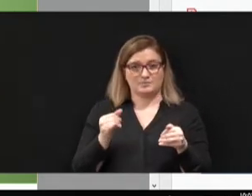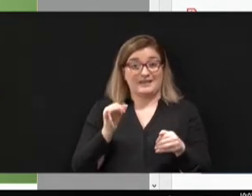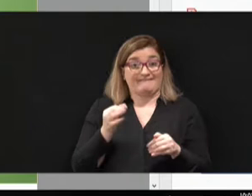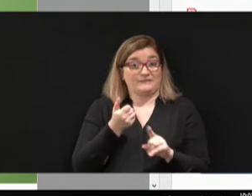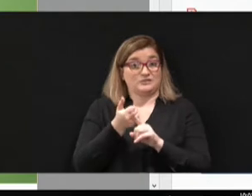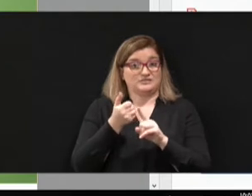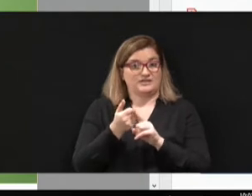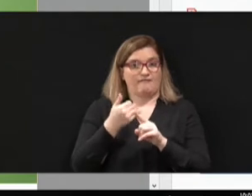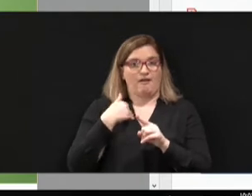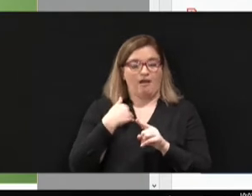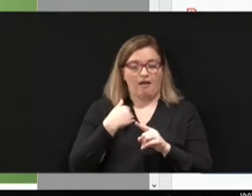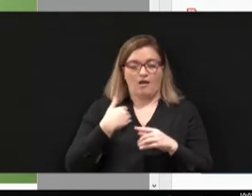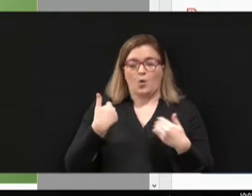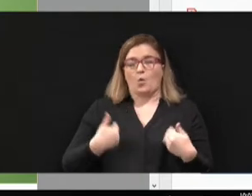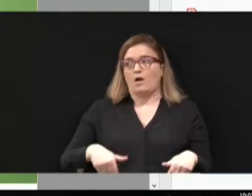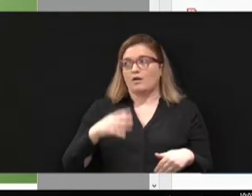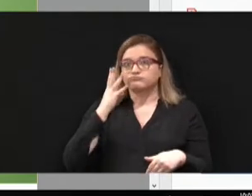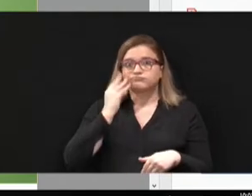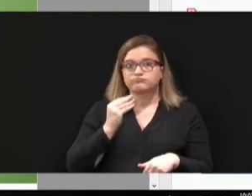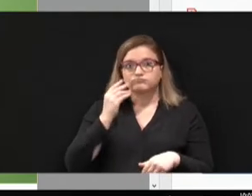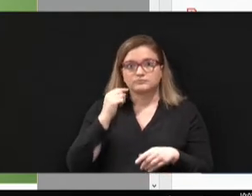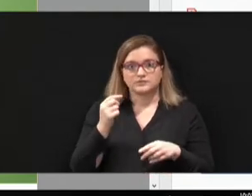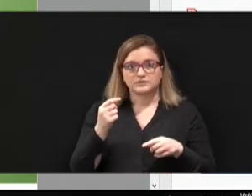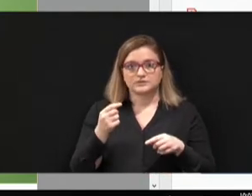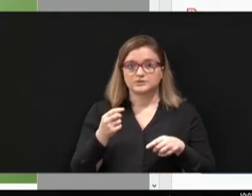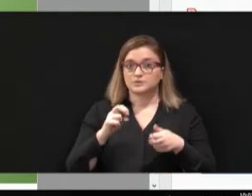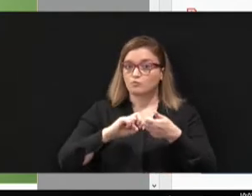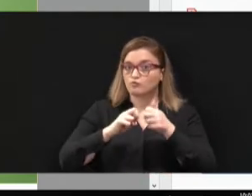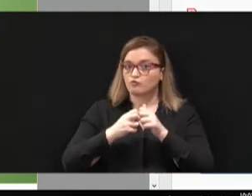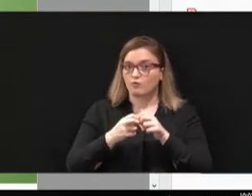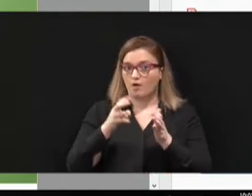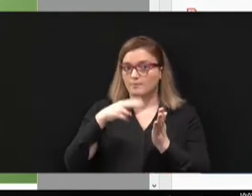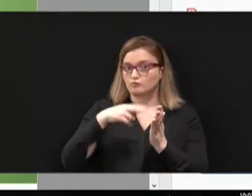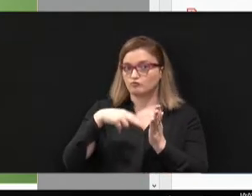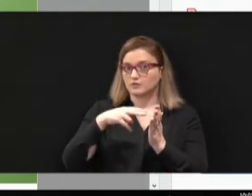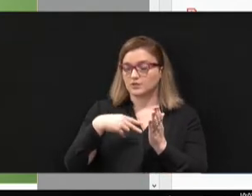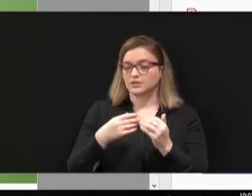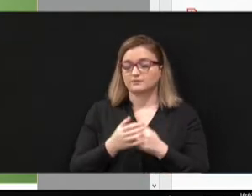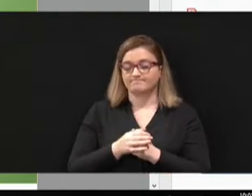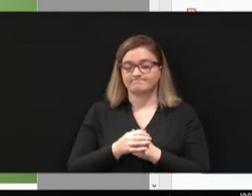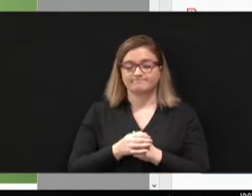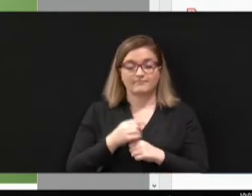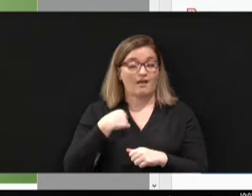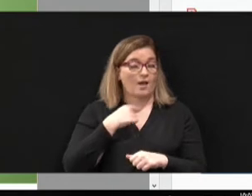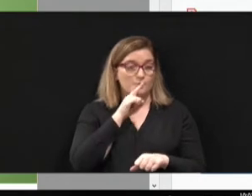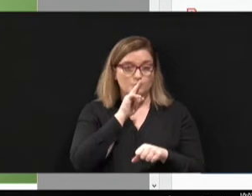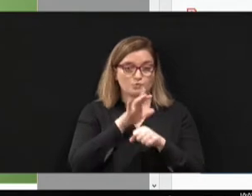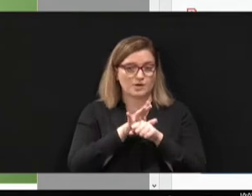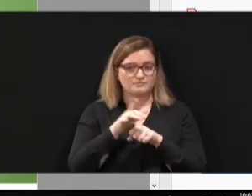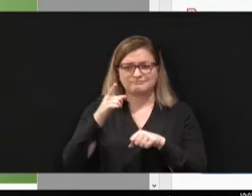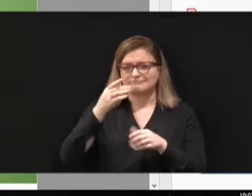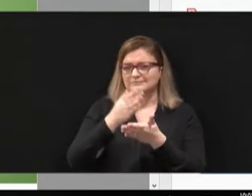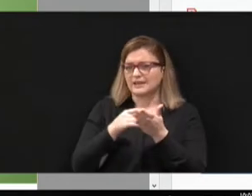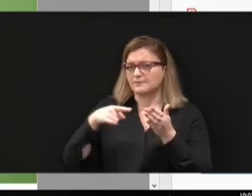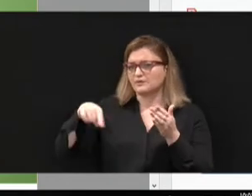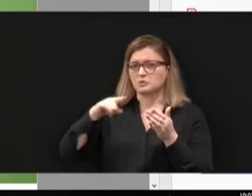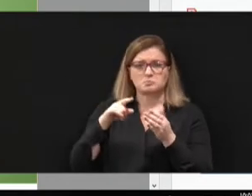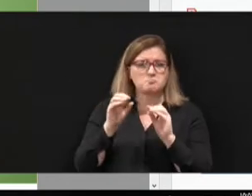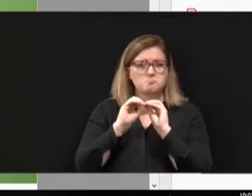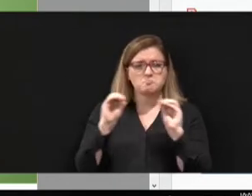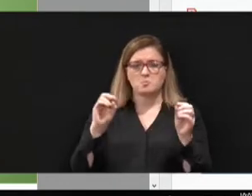reading, like our children with dyslexia do. Now, I can promise you, some of you won't have difficulty with this